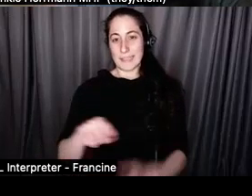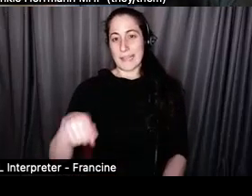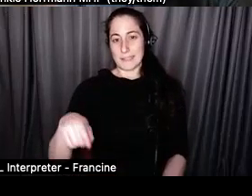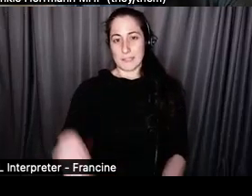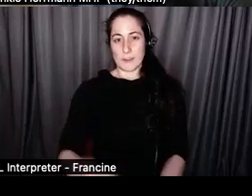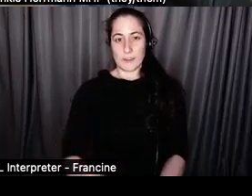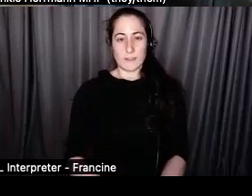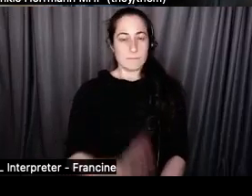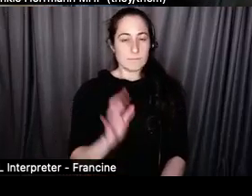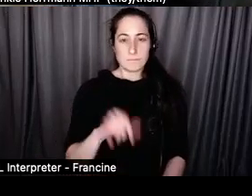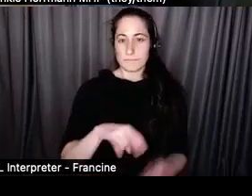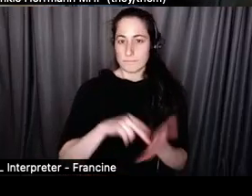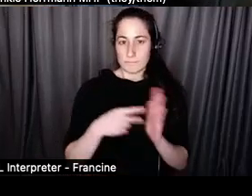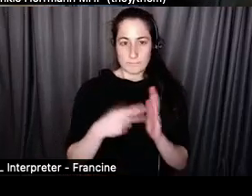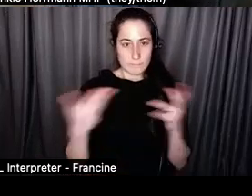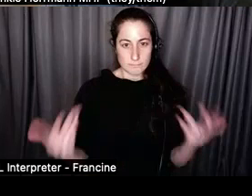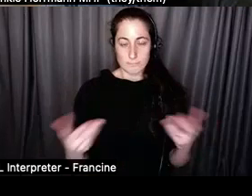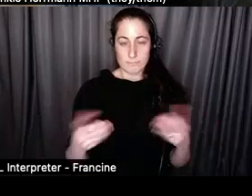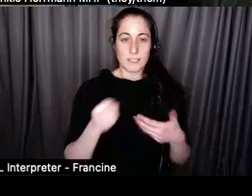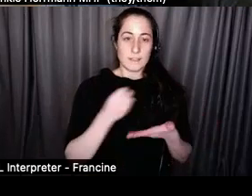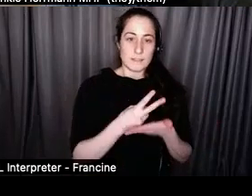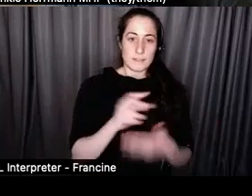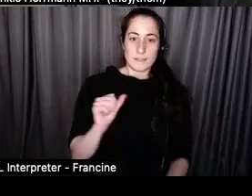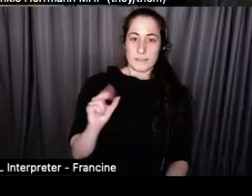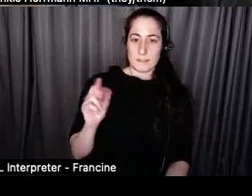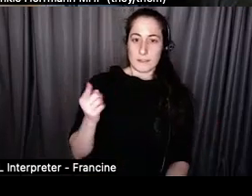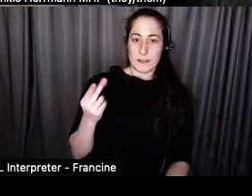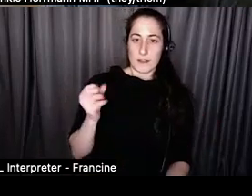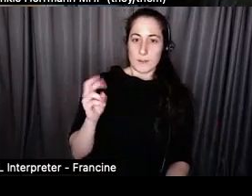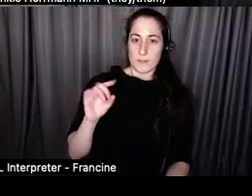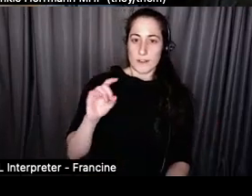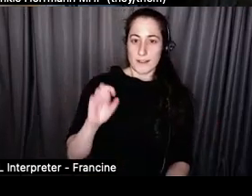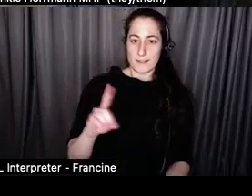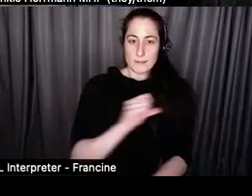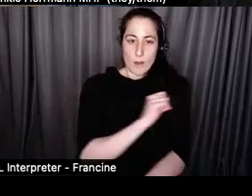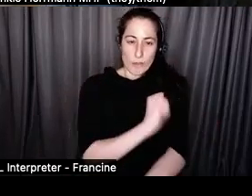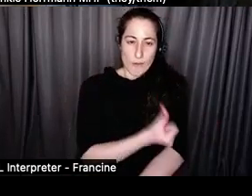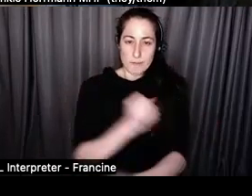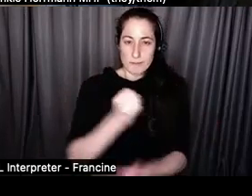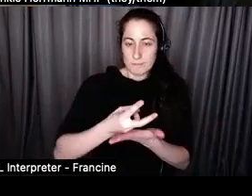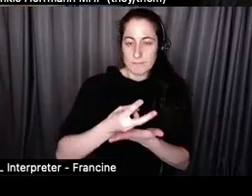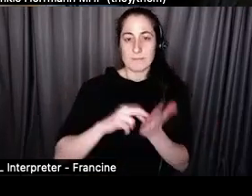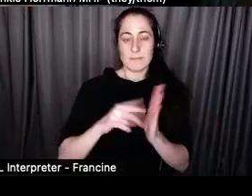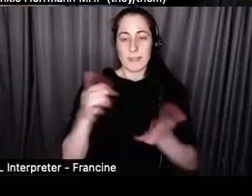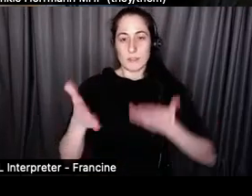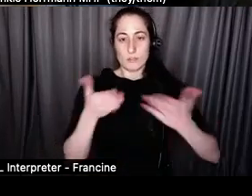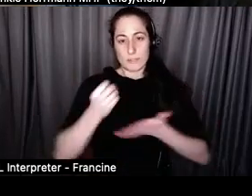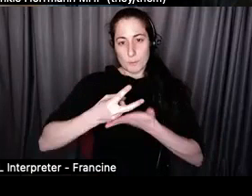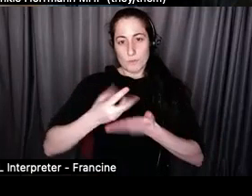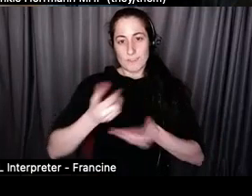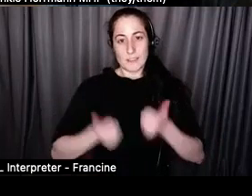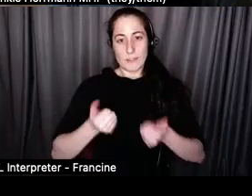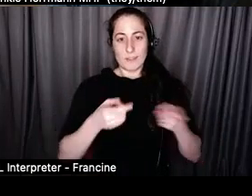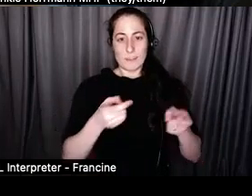So what does that mean? Authorized means that the service has been approved by either the managed care plan or